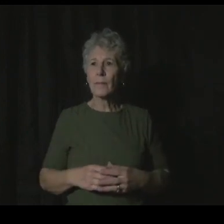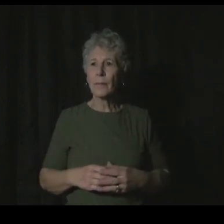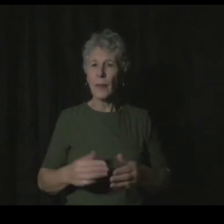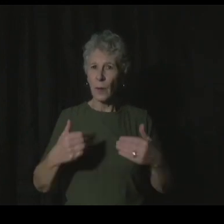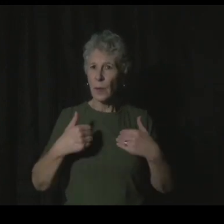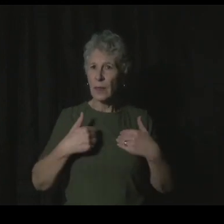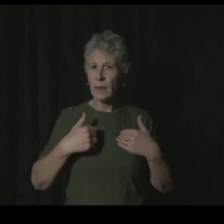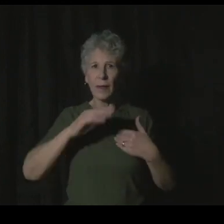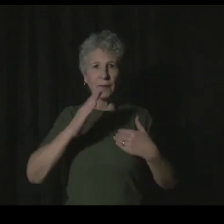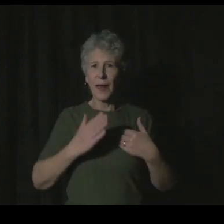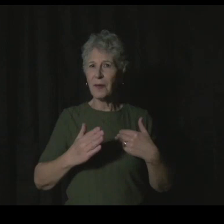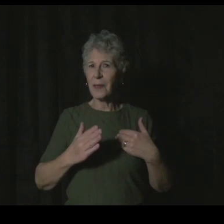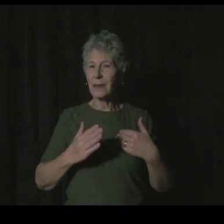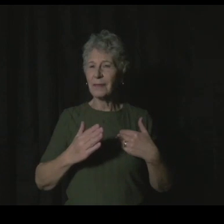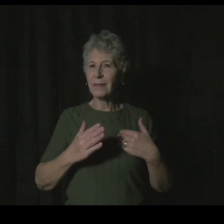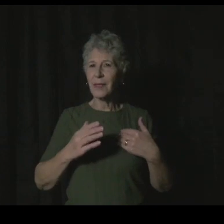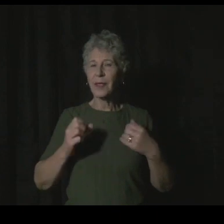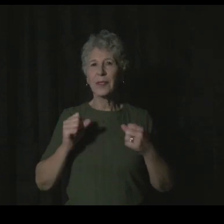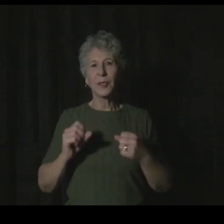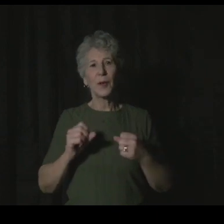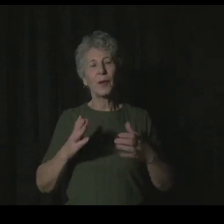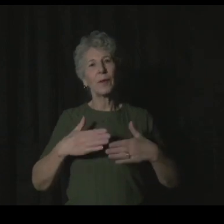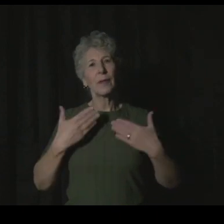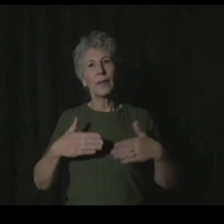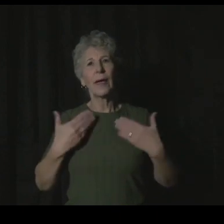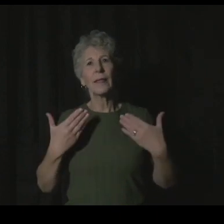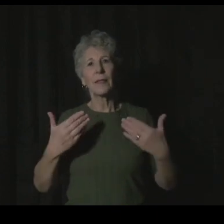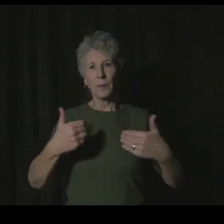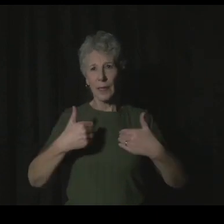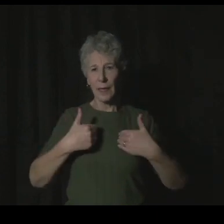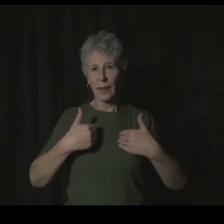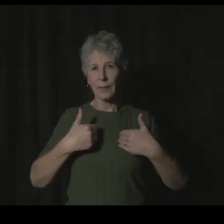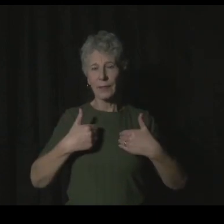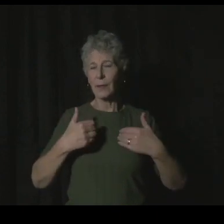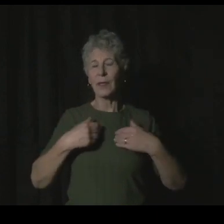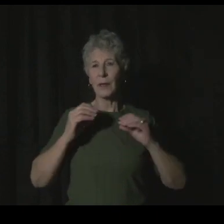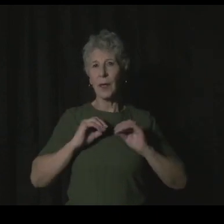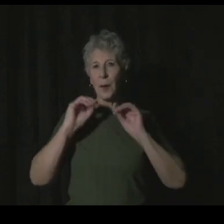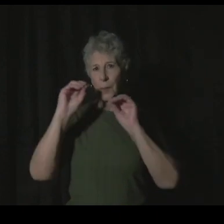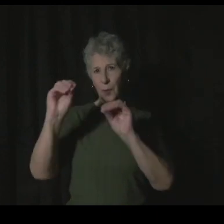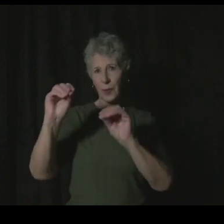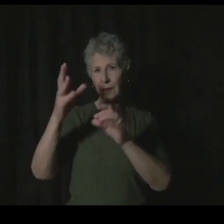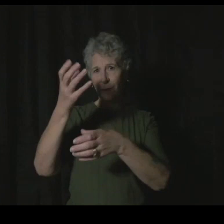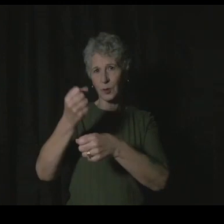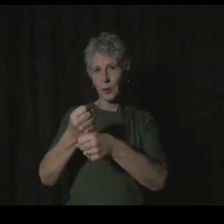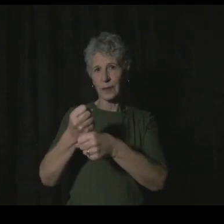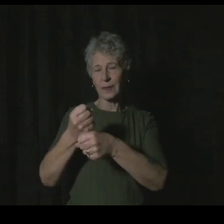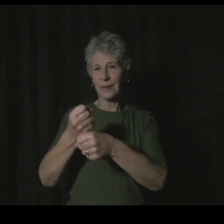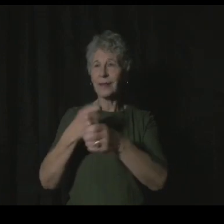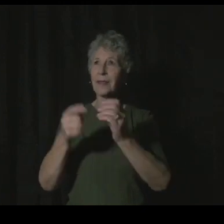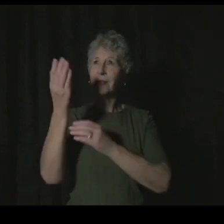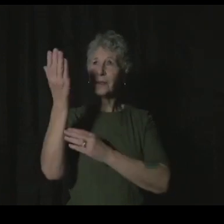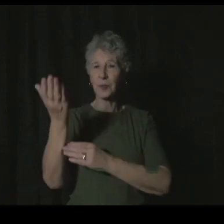we've never been so glad that we have put our trust in